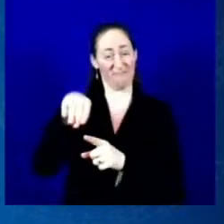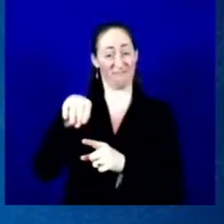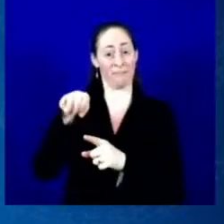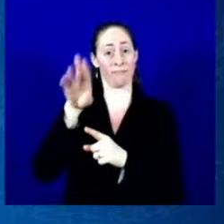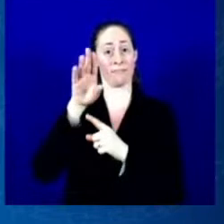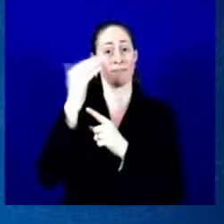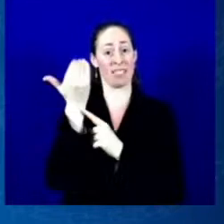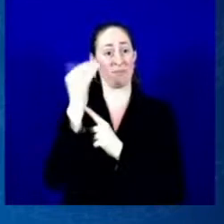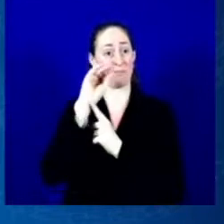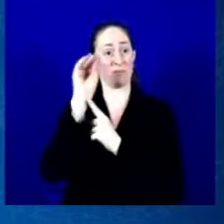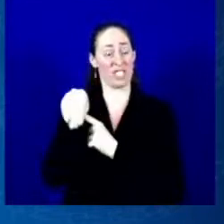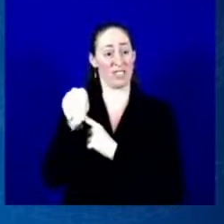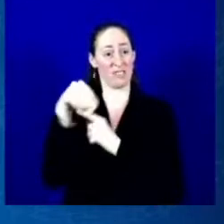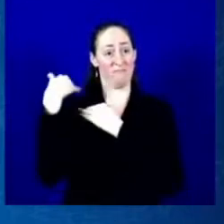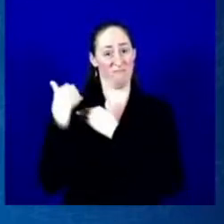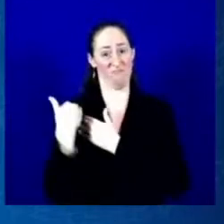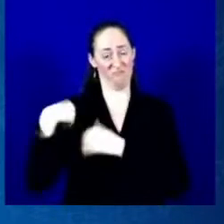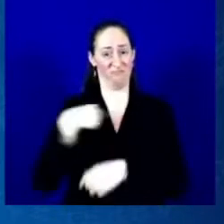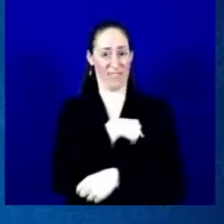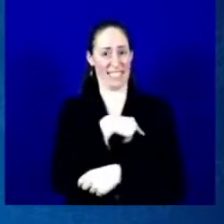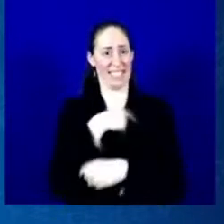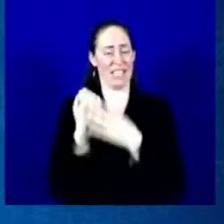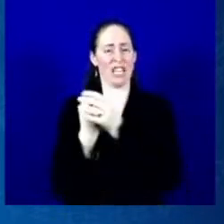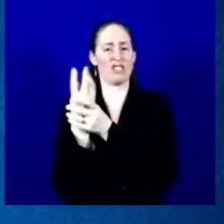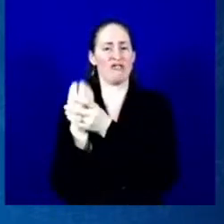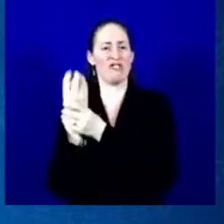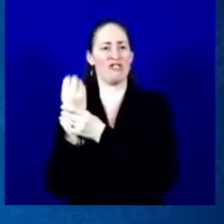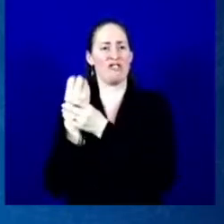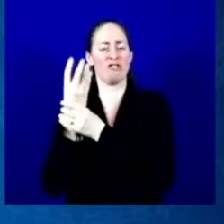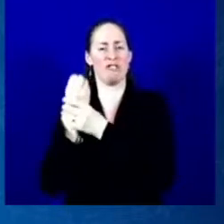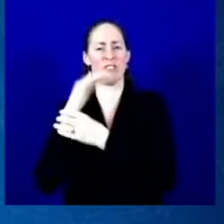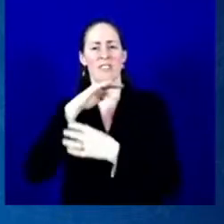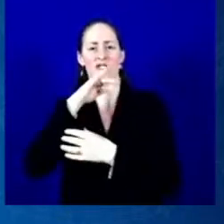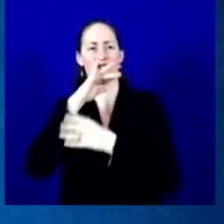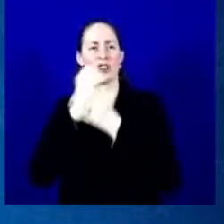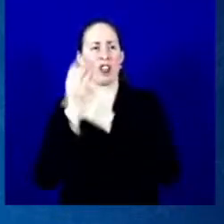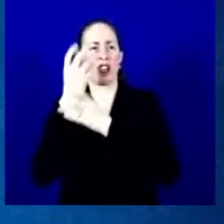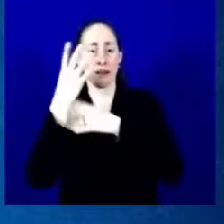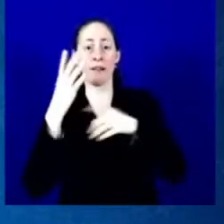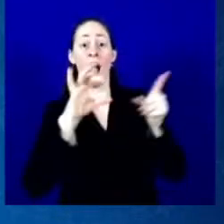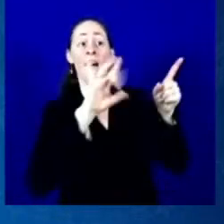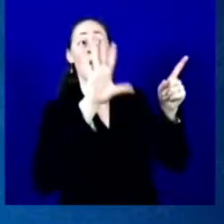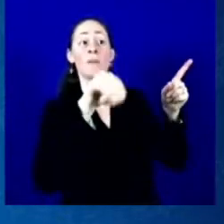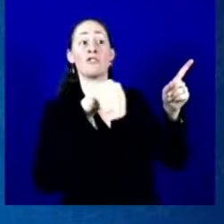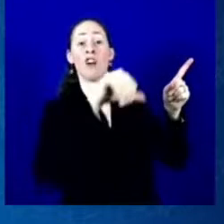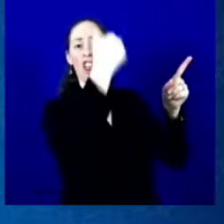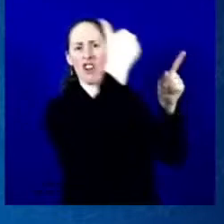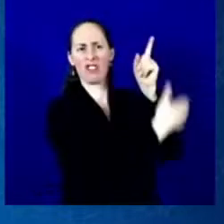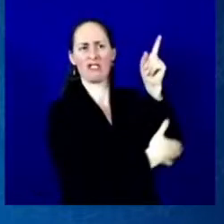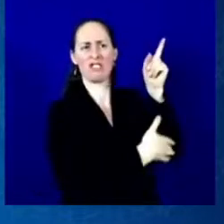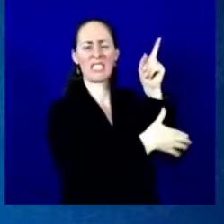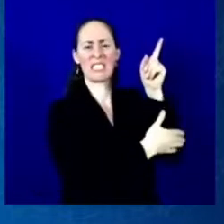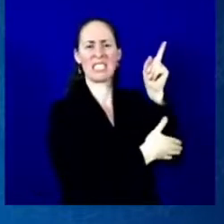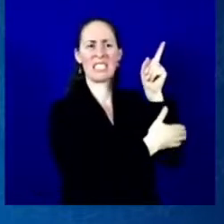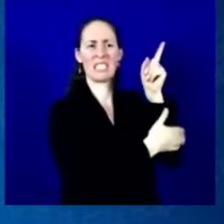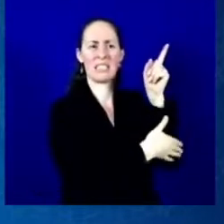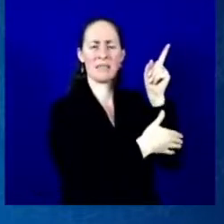my commitment to rejoin the Paris Accord, because if we do everything perfectly, it's not going to ultimately